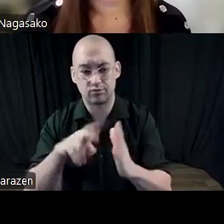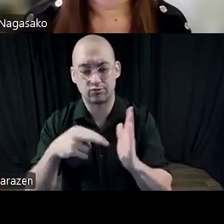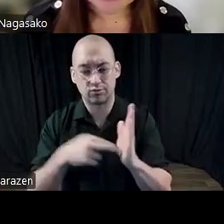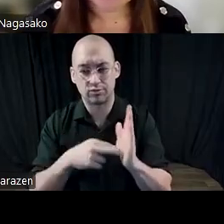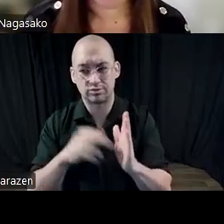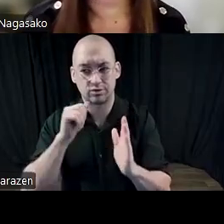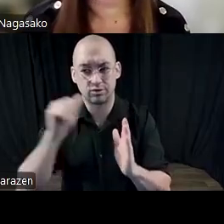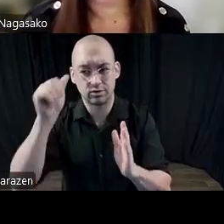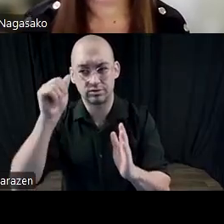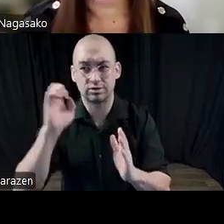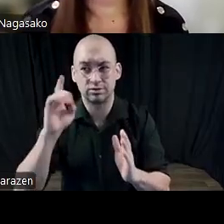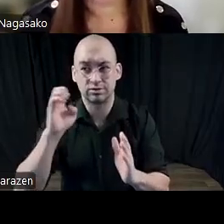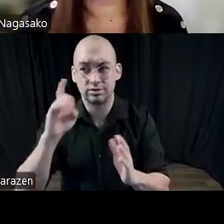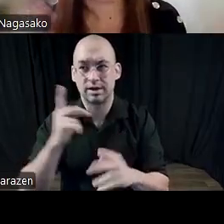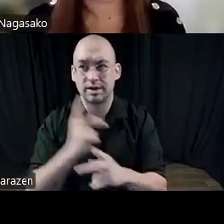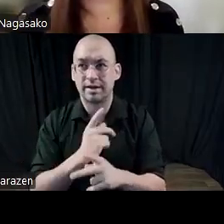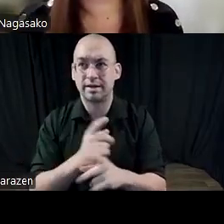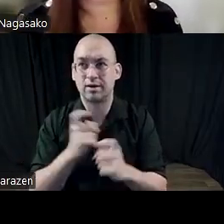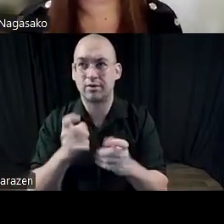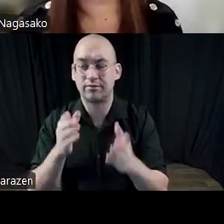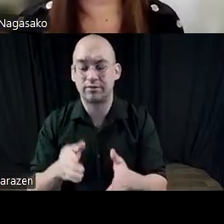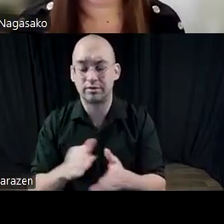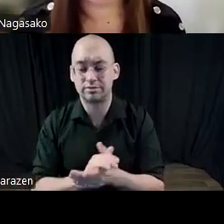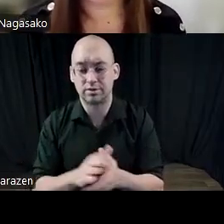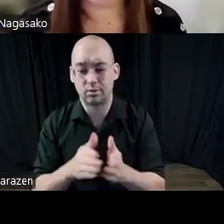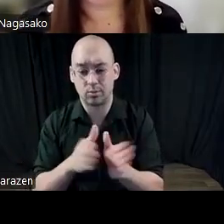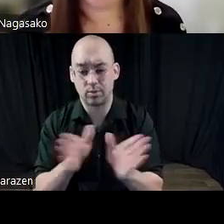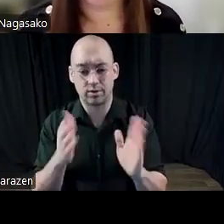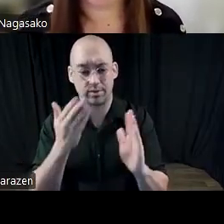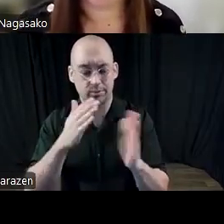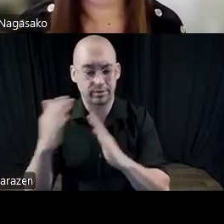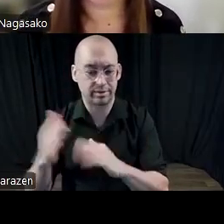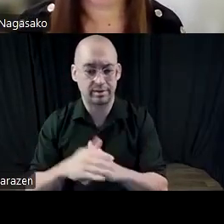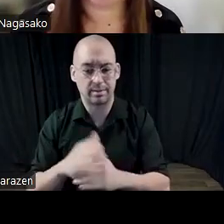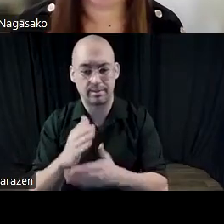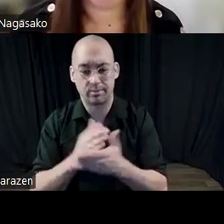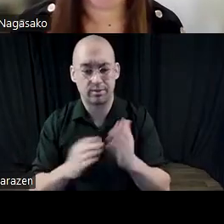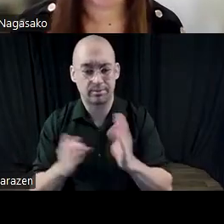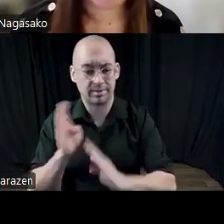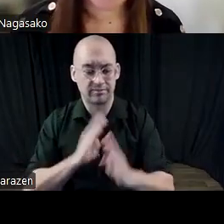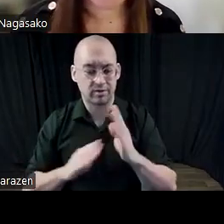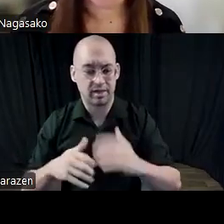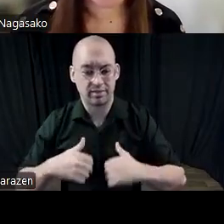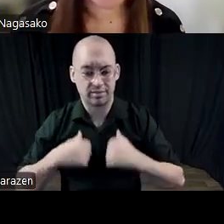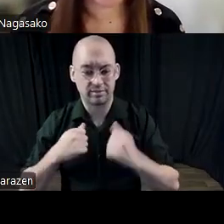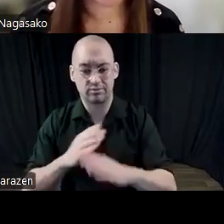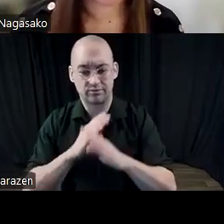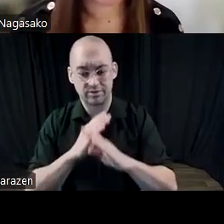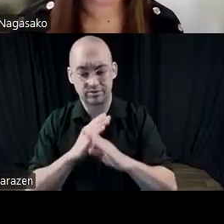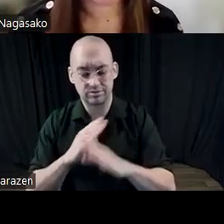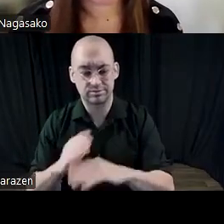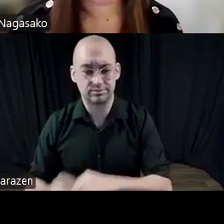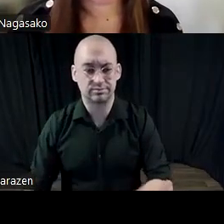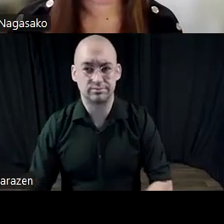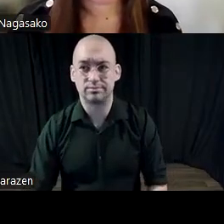educators, caregivers, and the wider community that's a part of behavioral health support and prevention. Next slide.